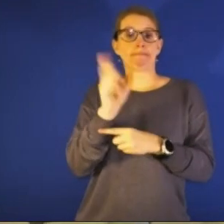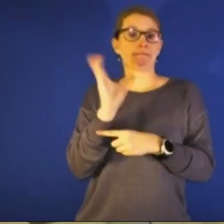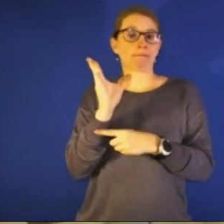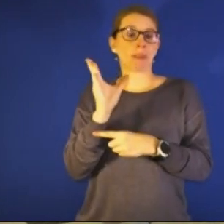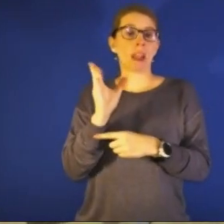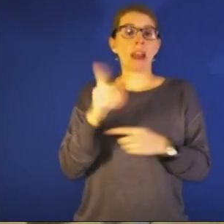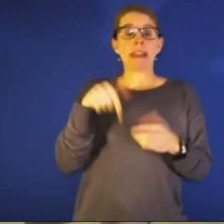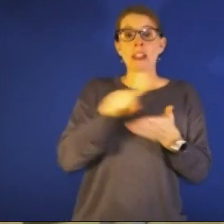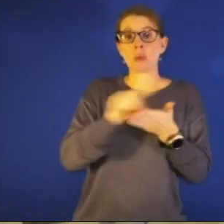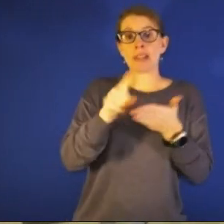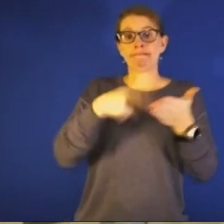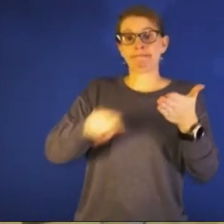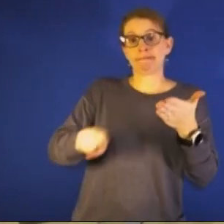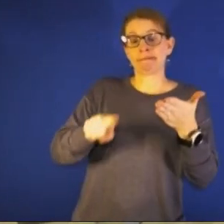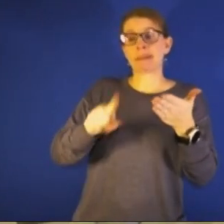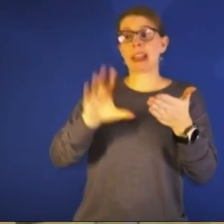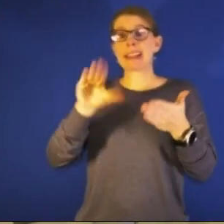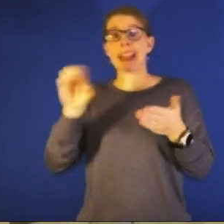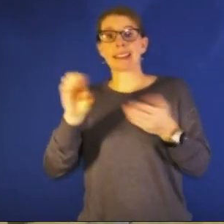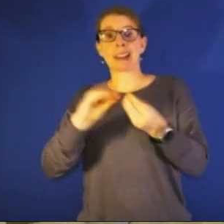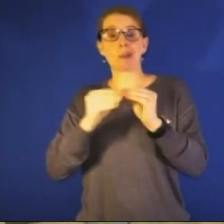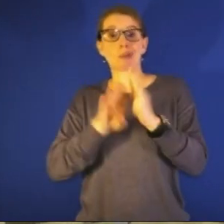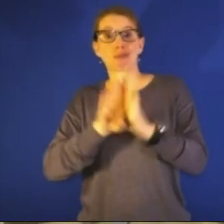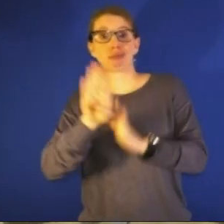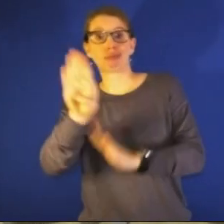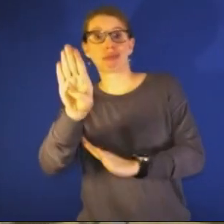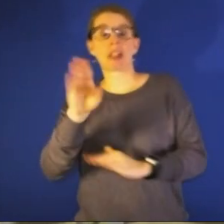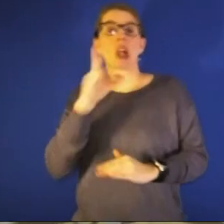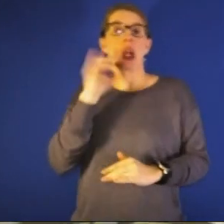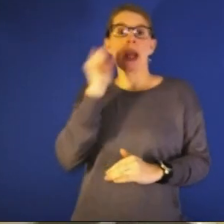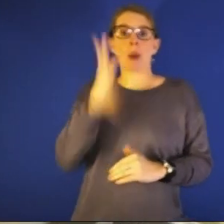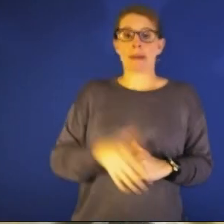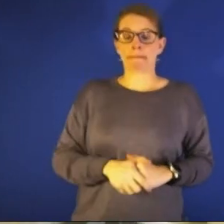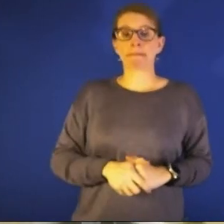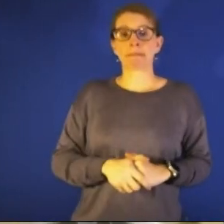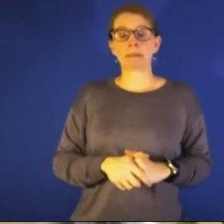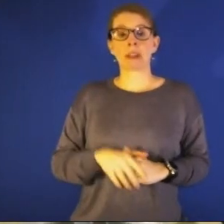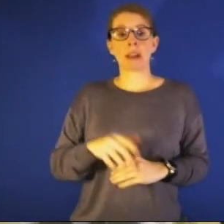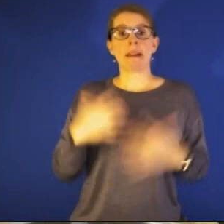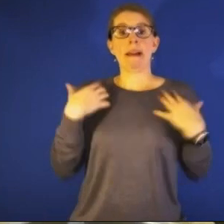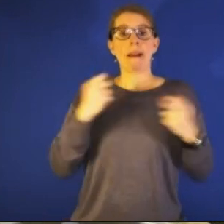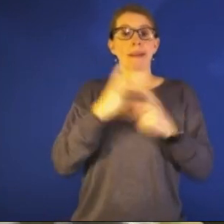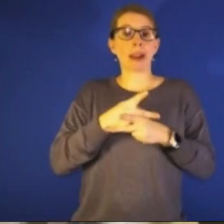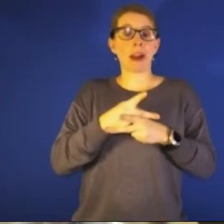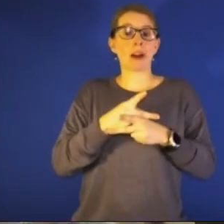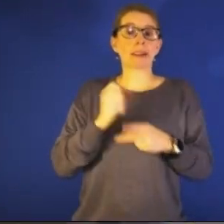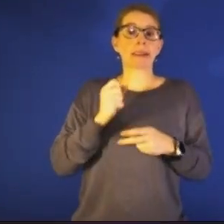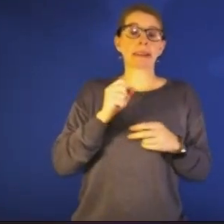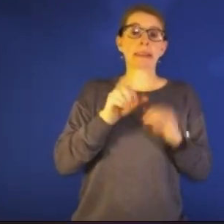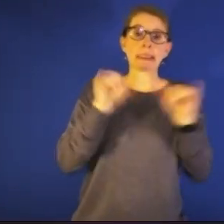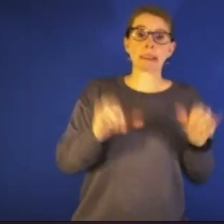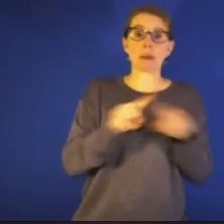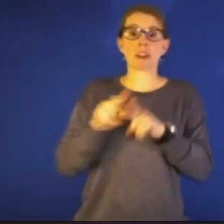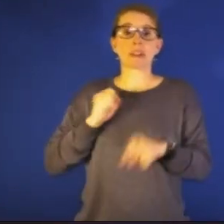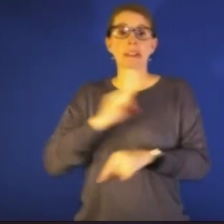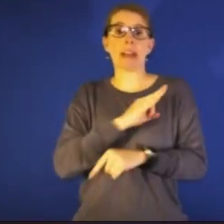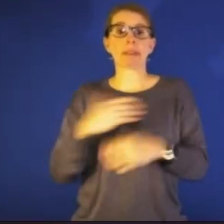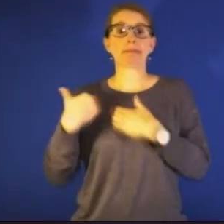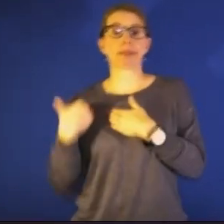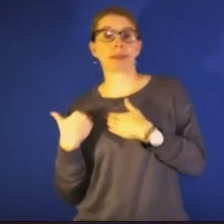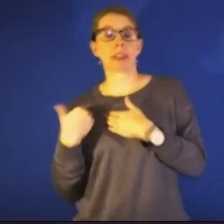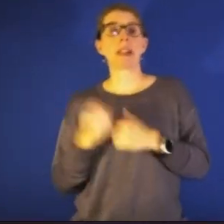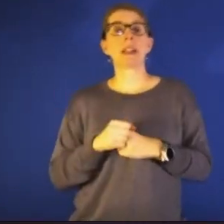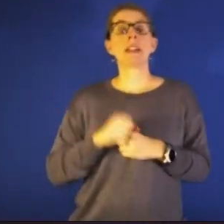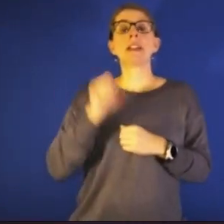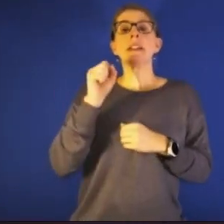cases continue to rise and put massive strain on our healthcare systems and our staff. We're going to take your COVID questions and update you on our patient numbers. So